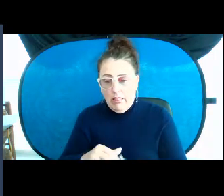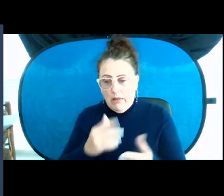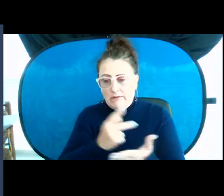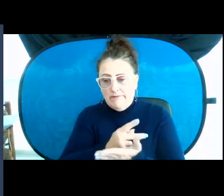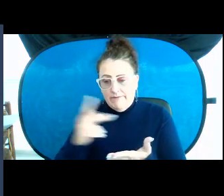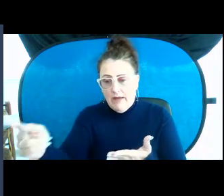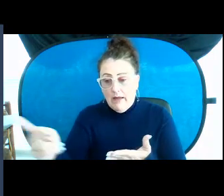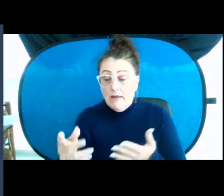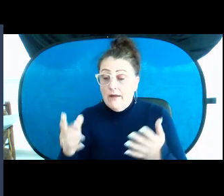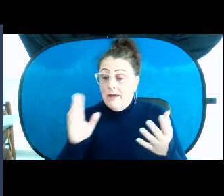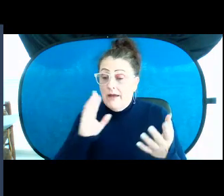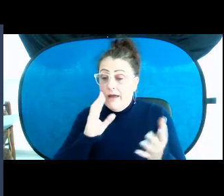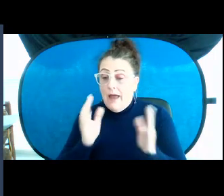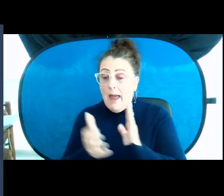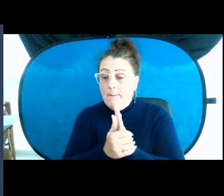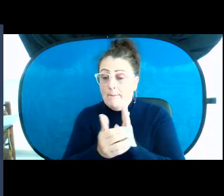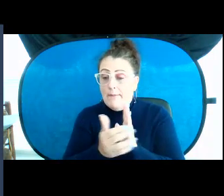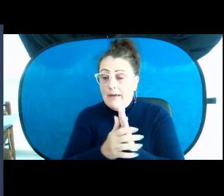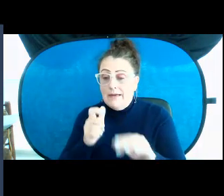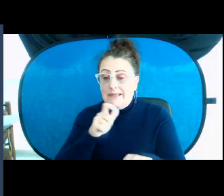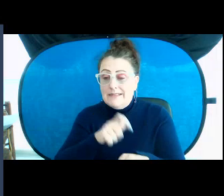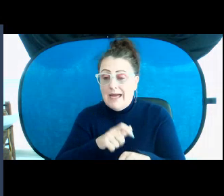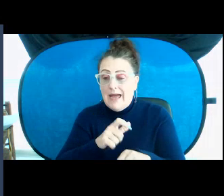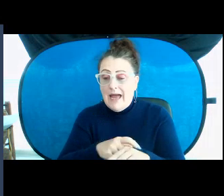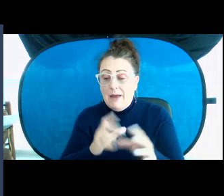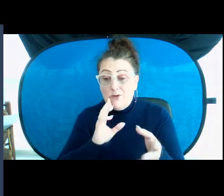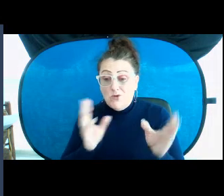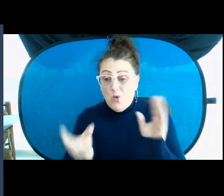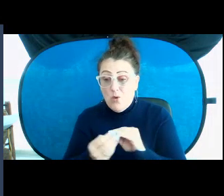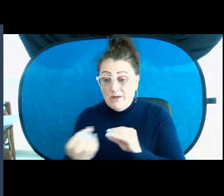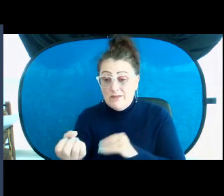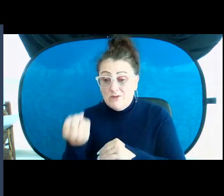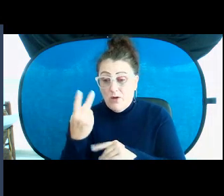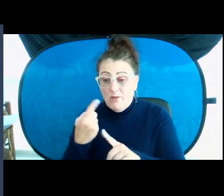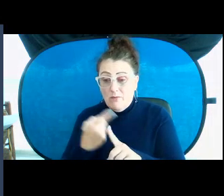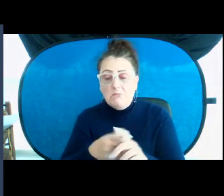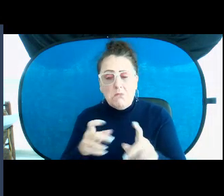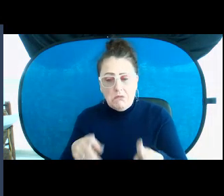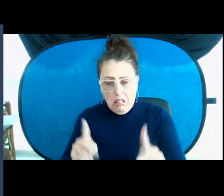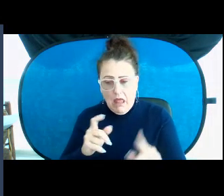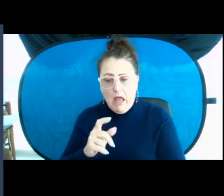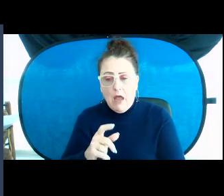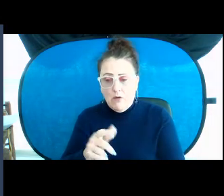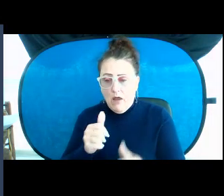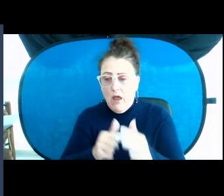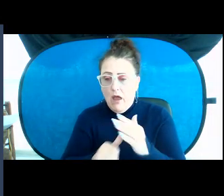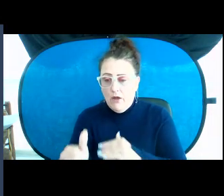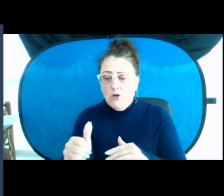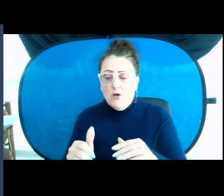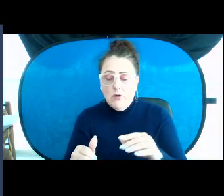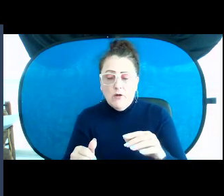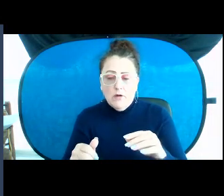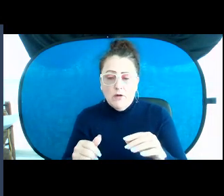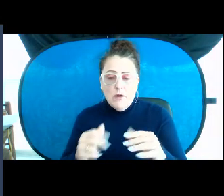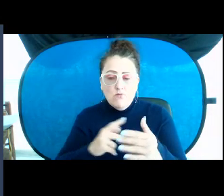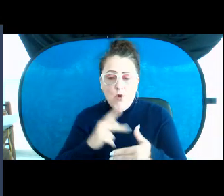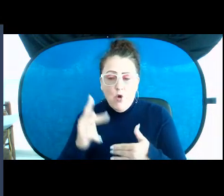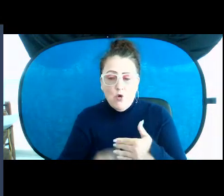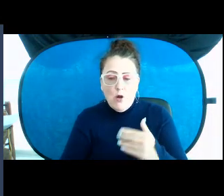bring the total allocation time extension to 12 months, which aligns with the allowable time under the Trade Corridor Enhancement Program